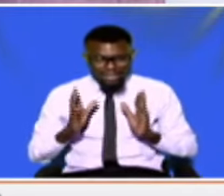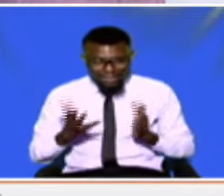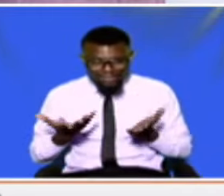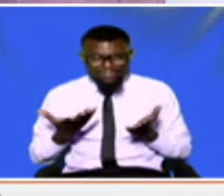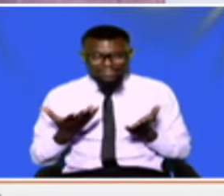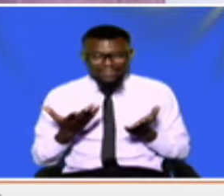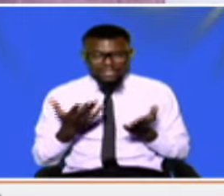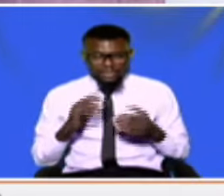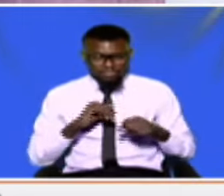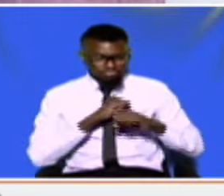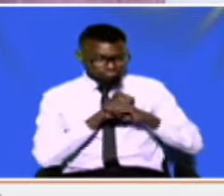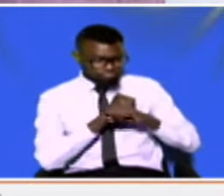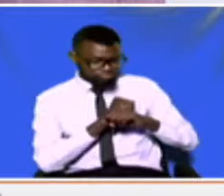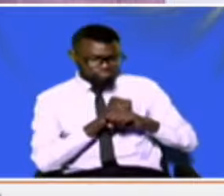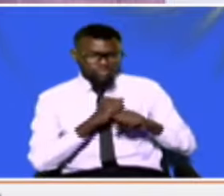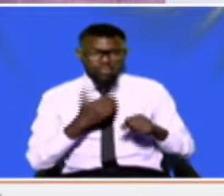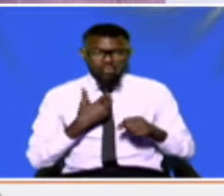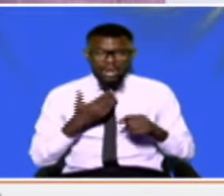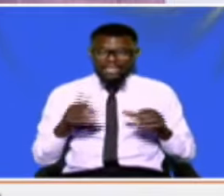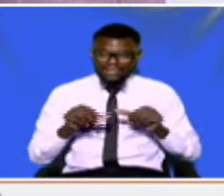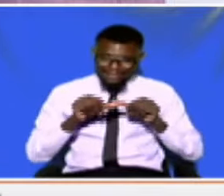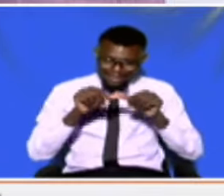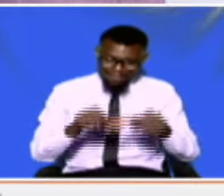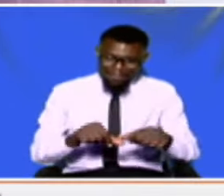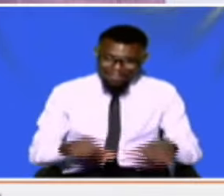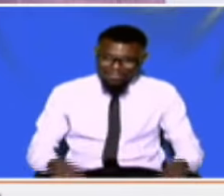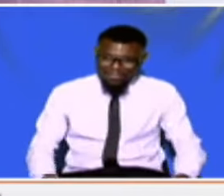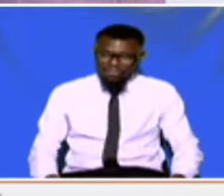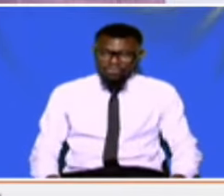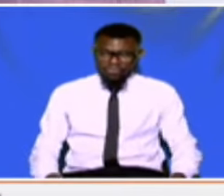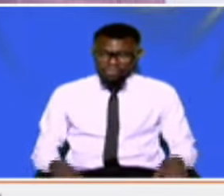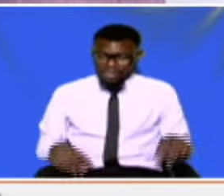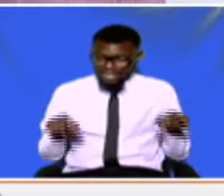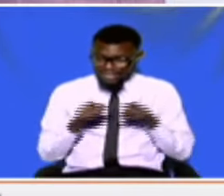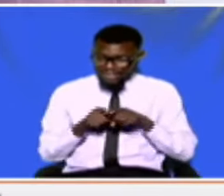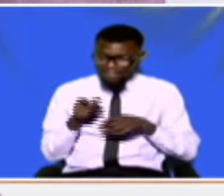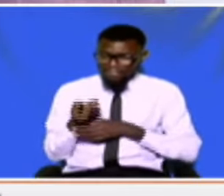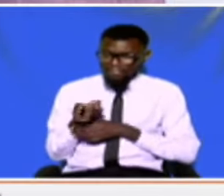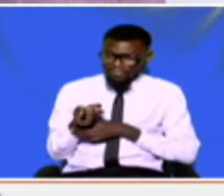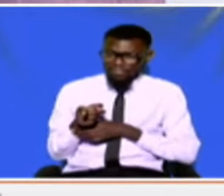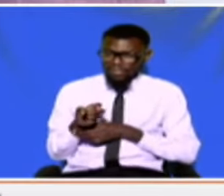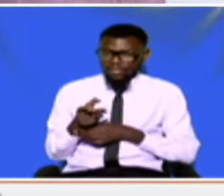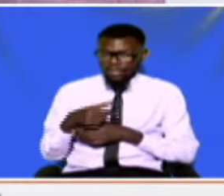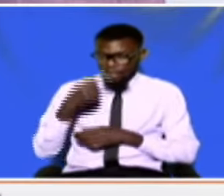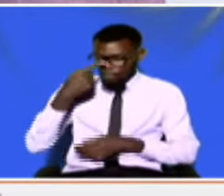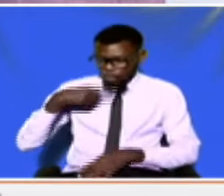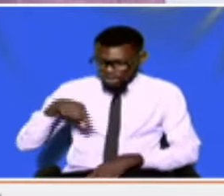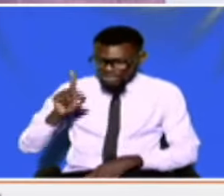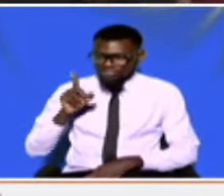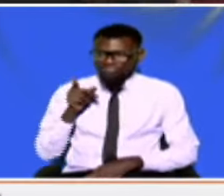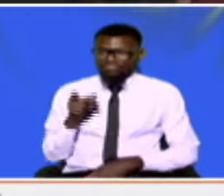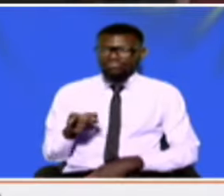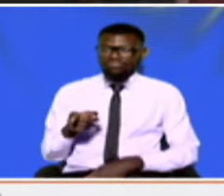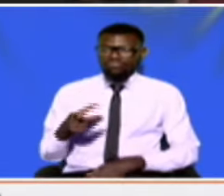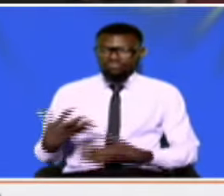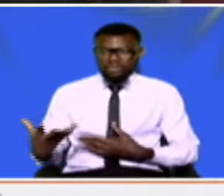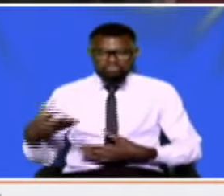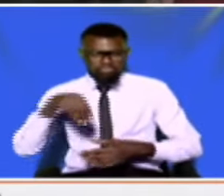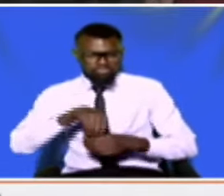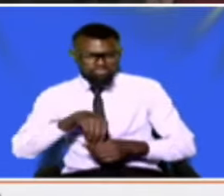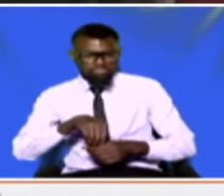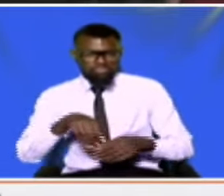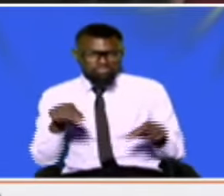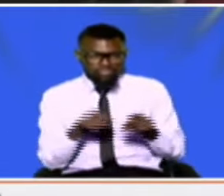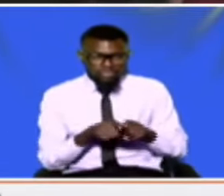capital potential for sustainable development. Apart from being human-centric, the policy remains all-inclusive and calls